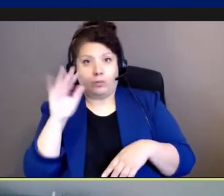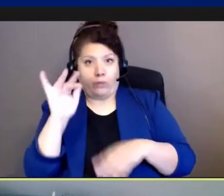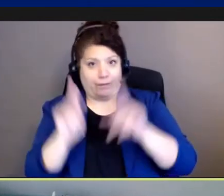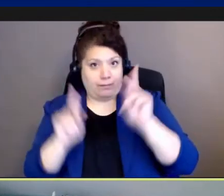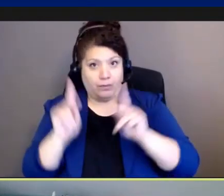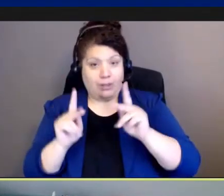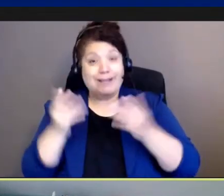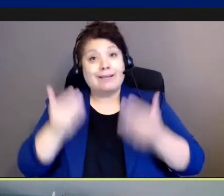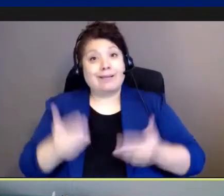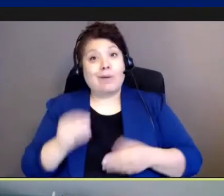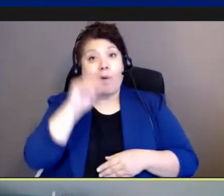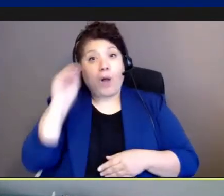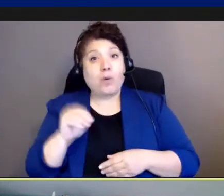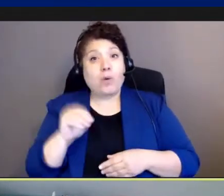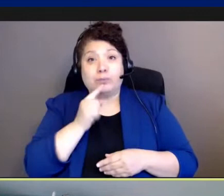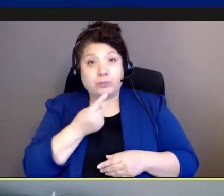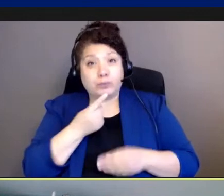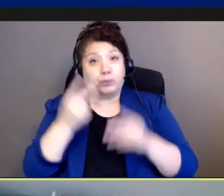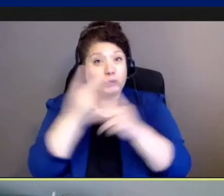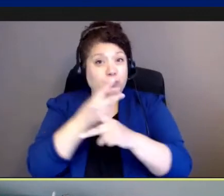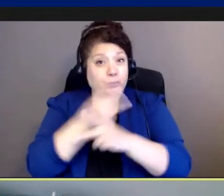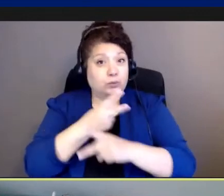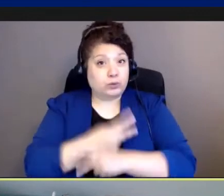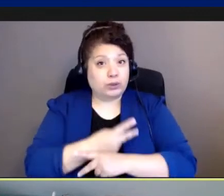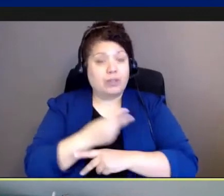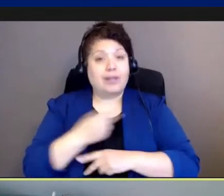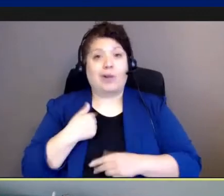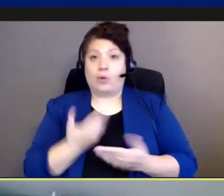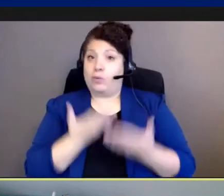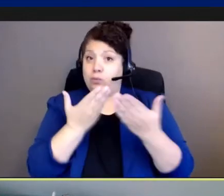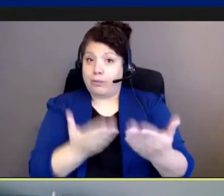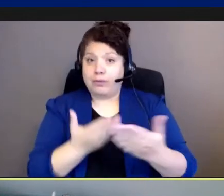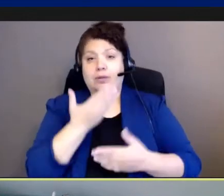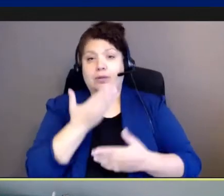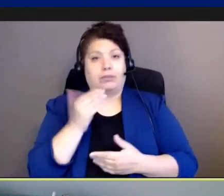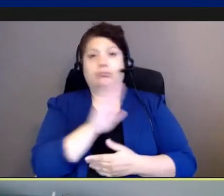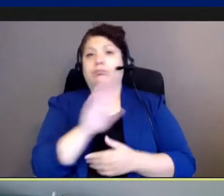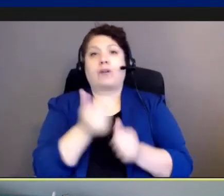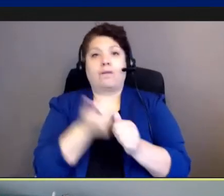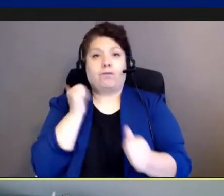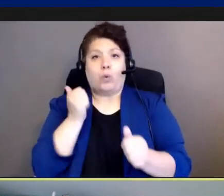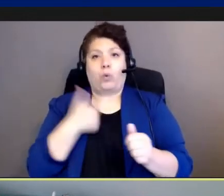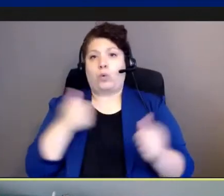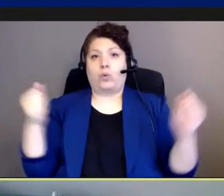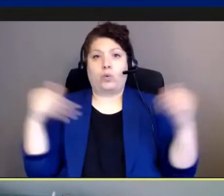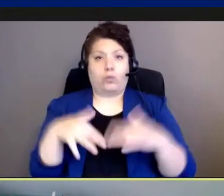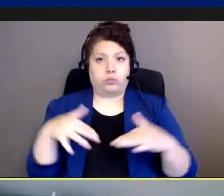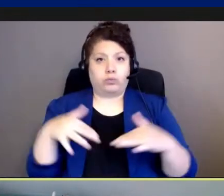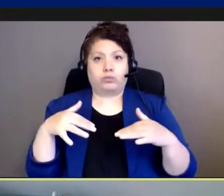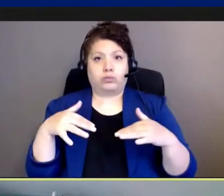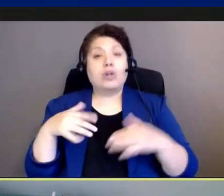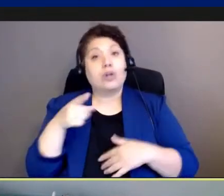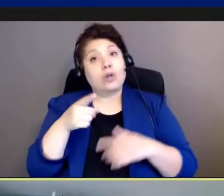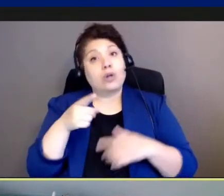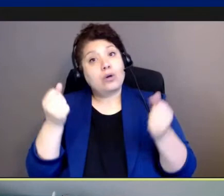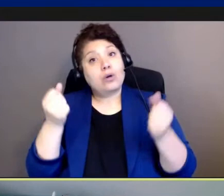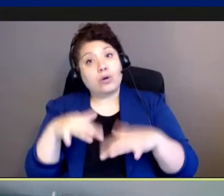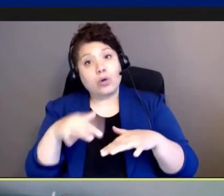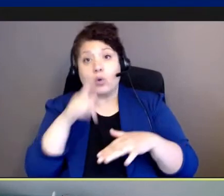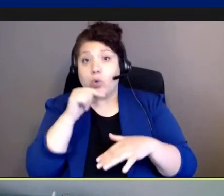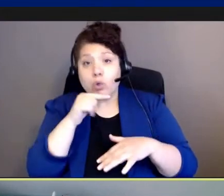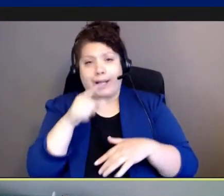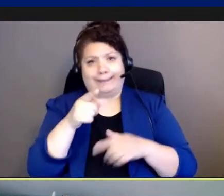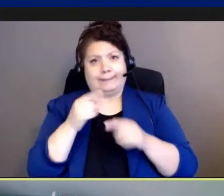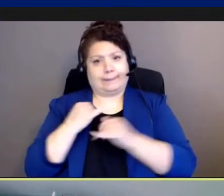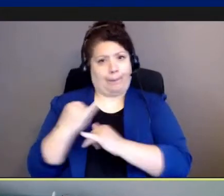Ottawa, OPH recommends limiting gatherings as much as possible. In other words, limit gatherings to those who live in your